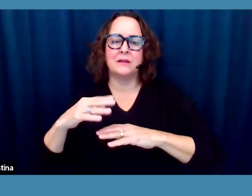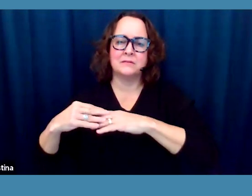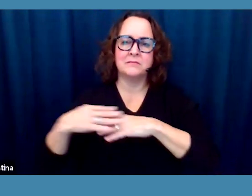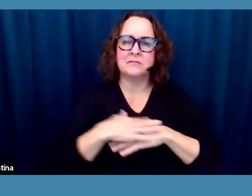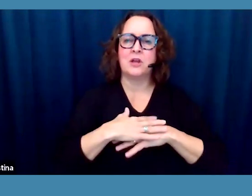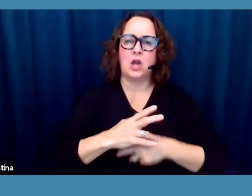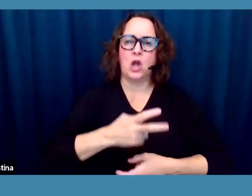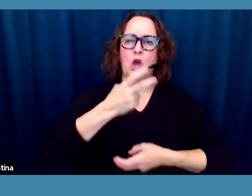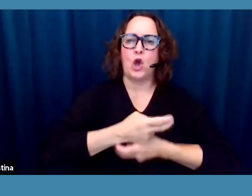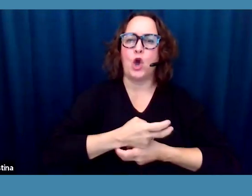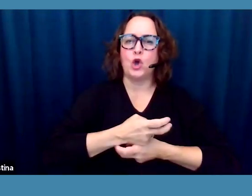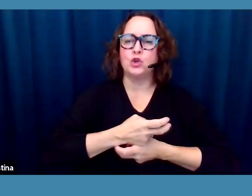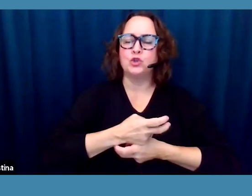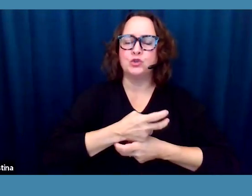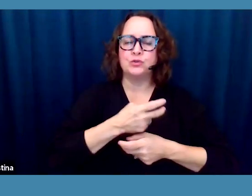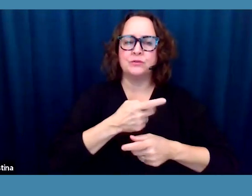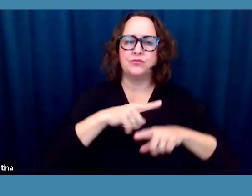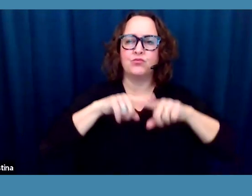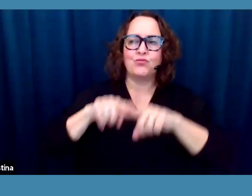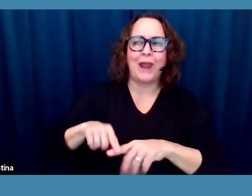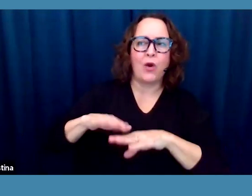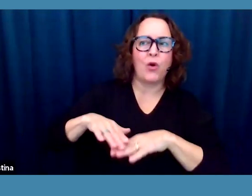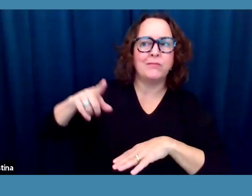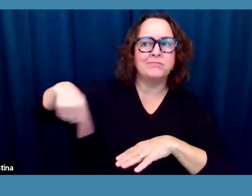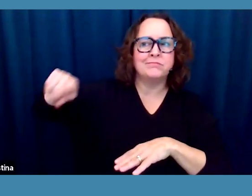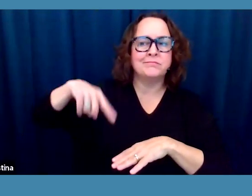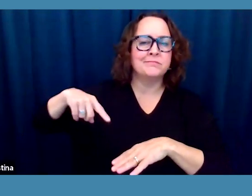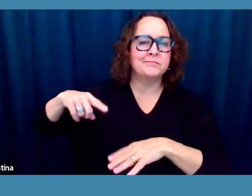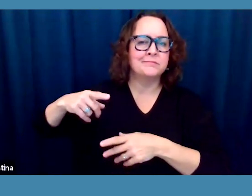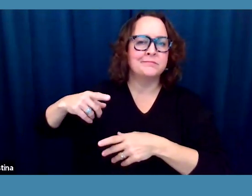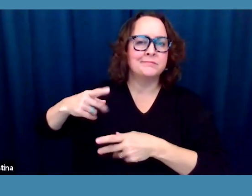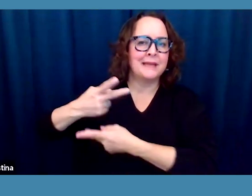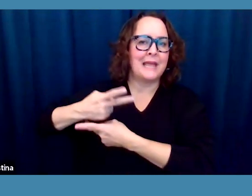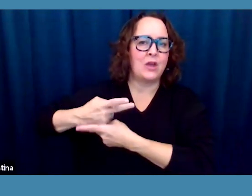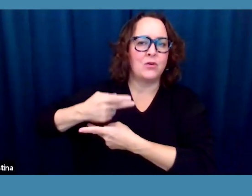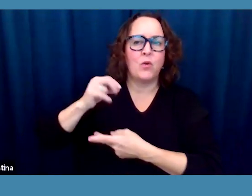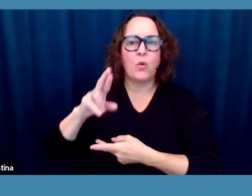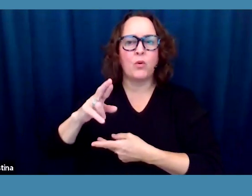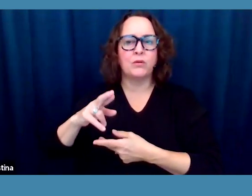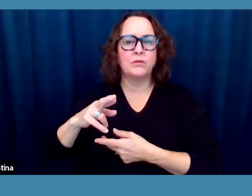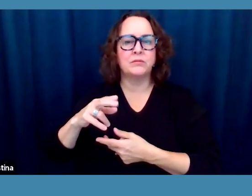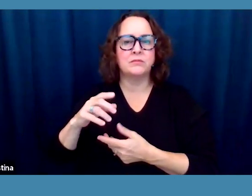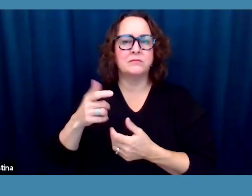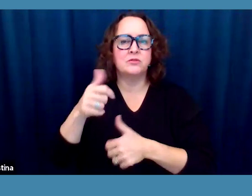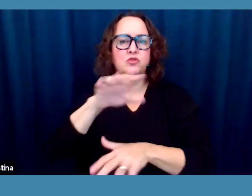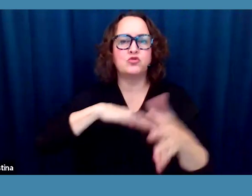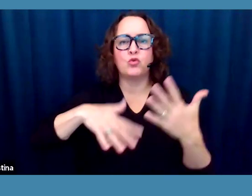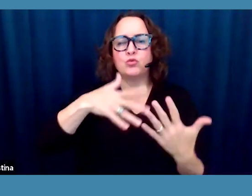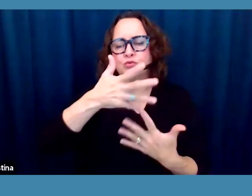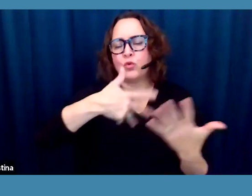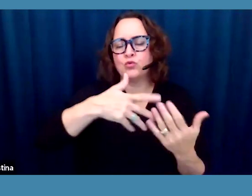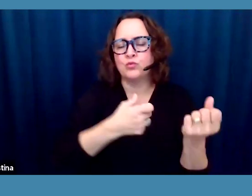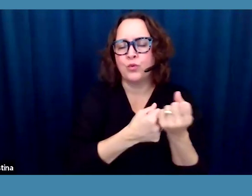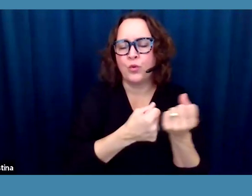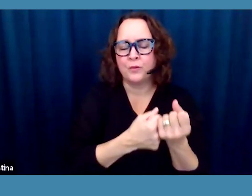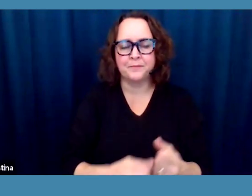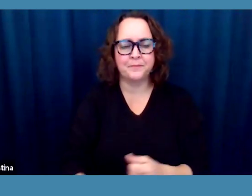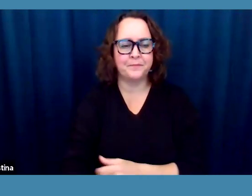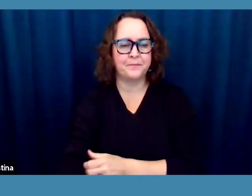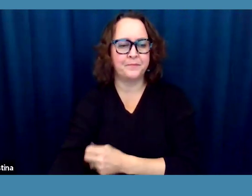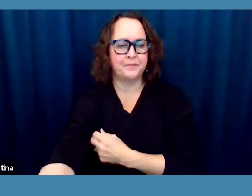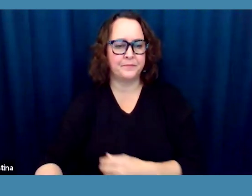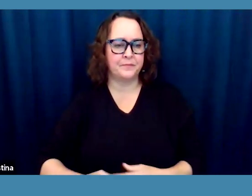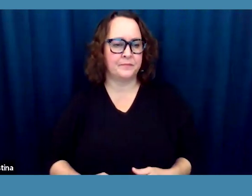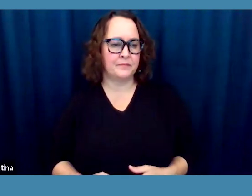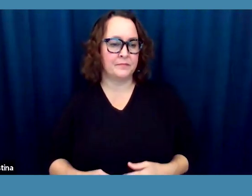makes it harder for you to rely on your current caregiver or your social supports to receive care. And then